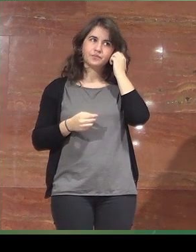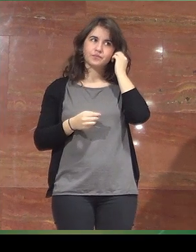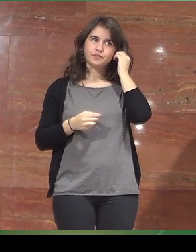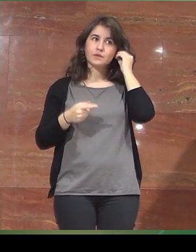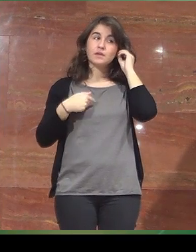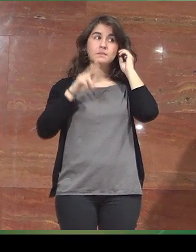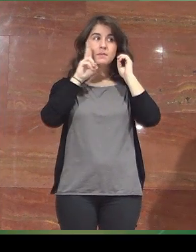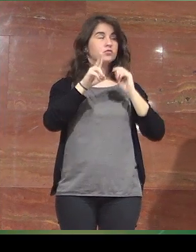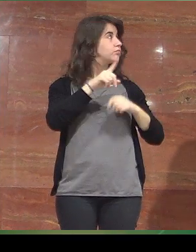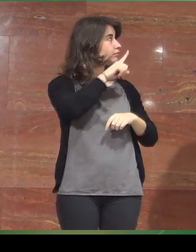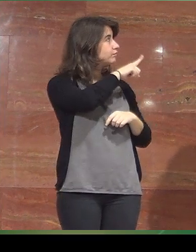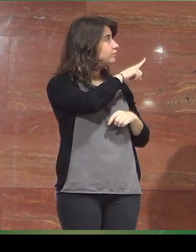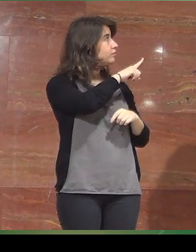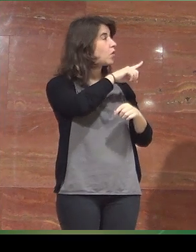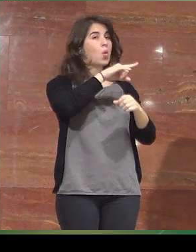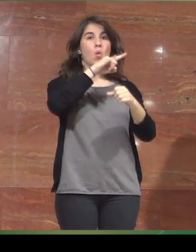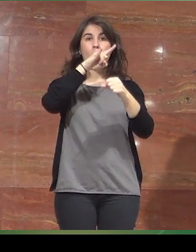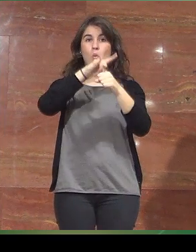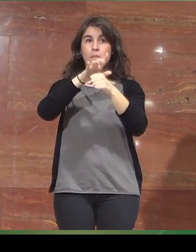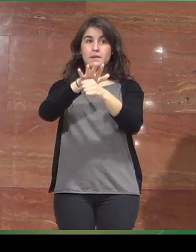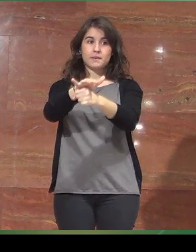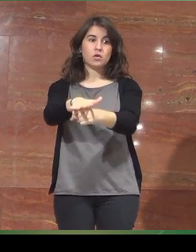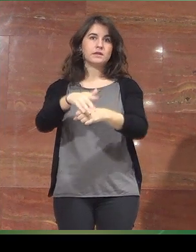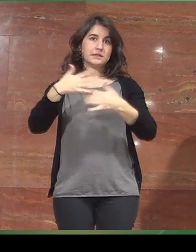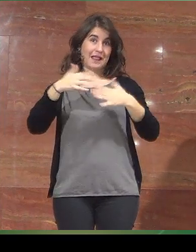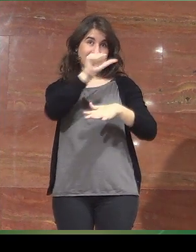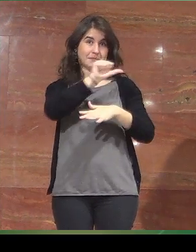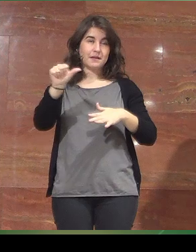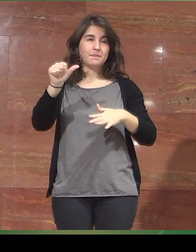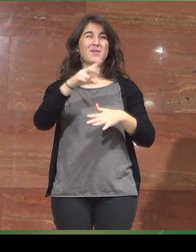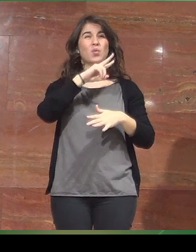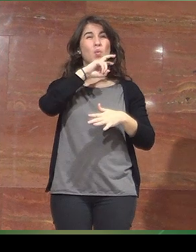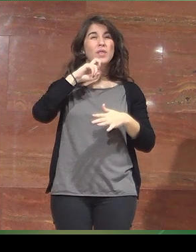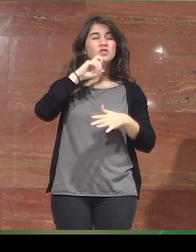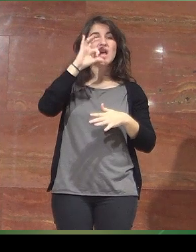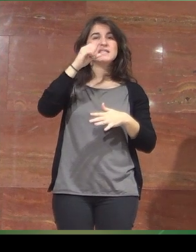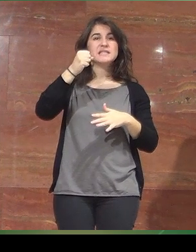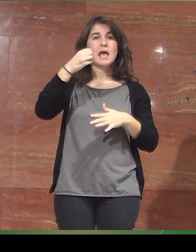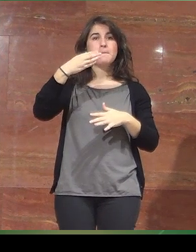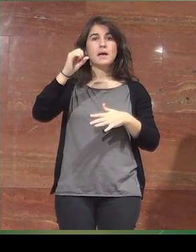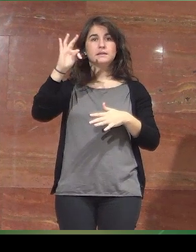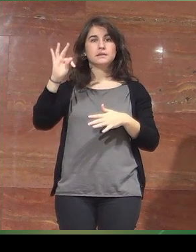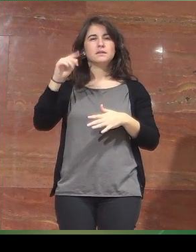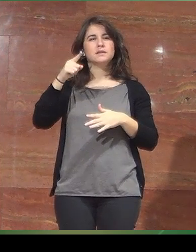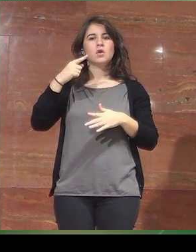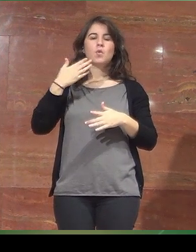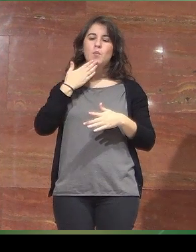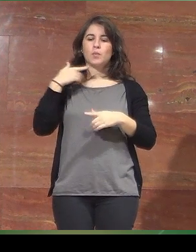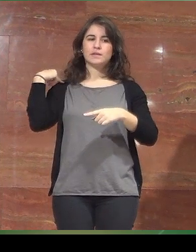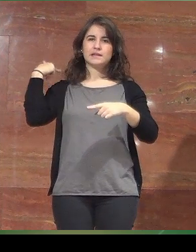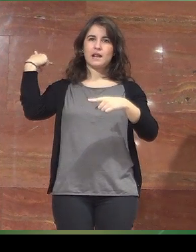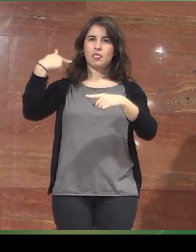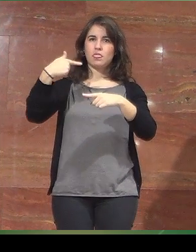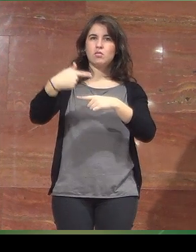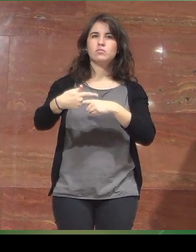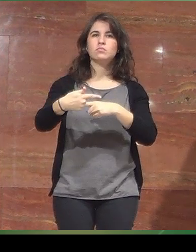all this, and we decided to give a ritual in the hospital. And the ritual was very simple.